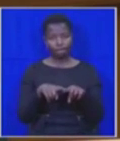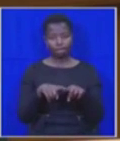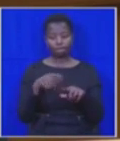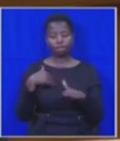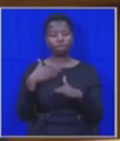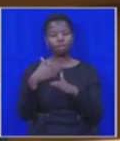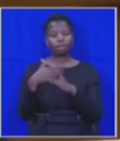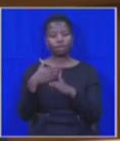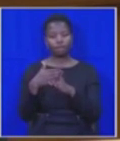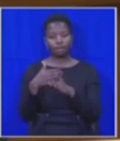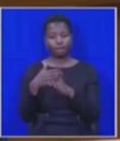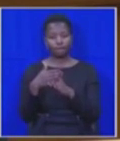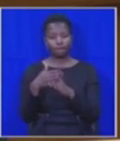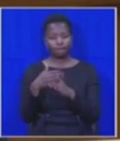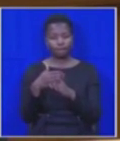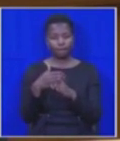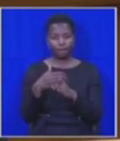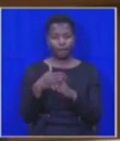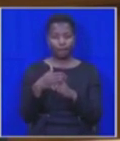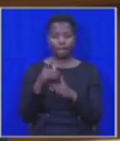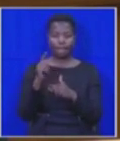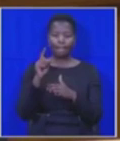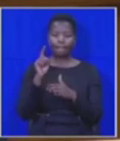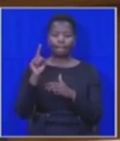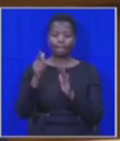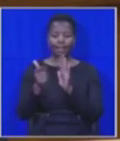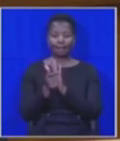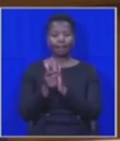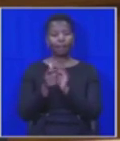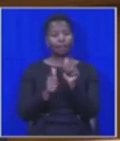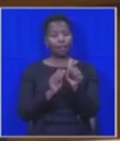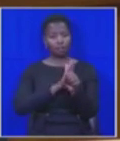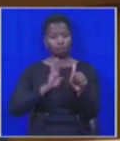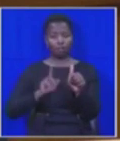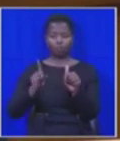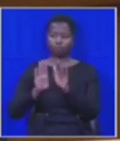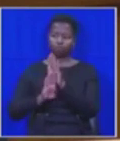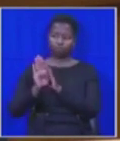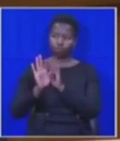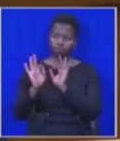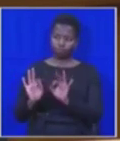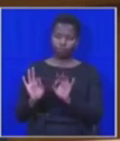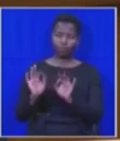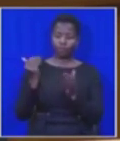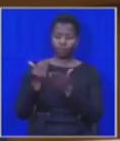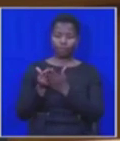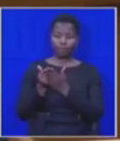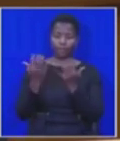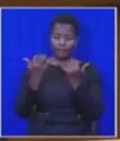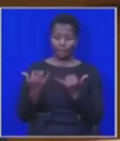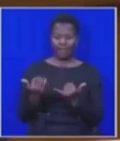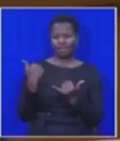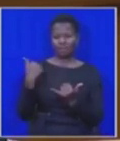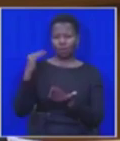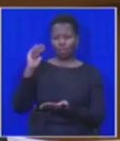working to improve the functioning of the Legal Aid Board, whose budget has also been